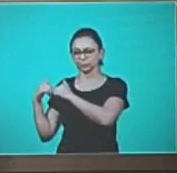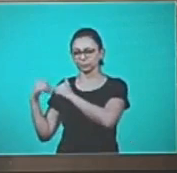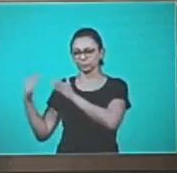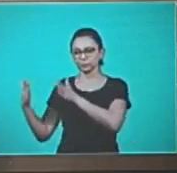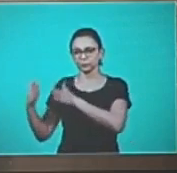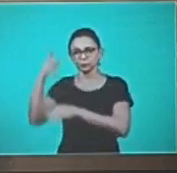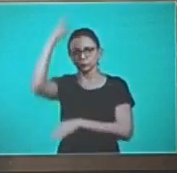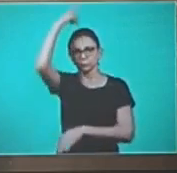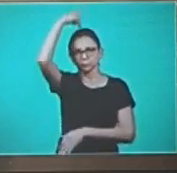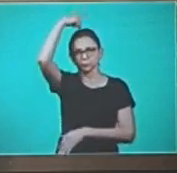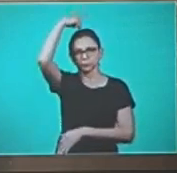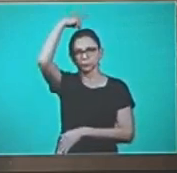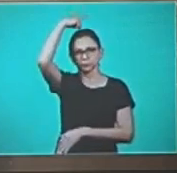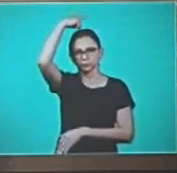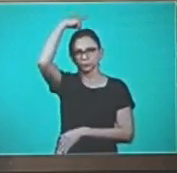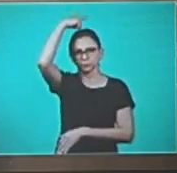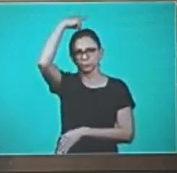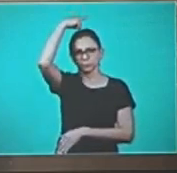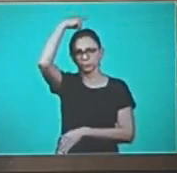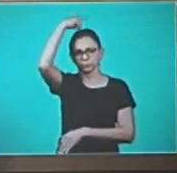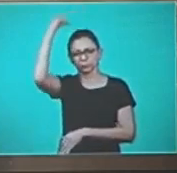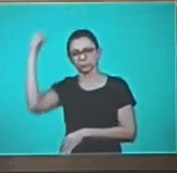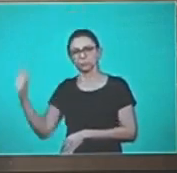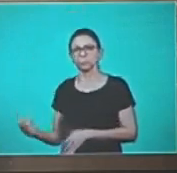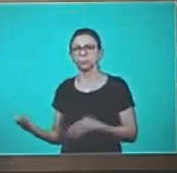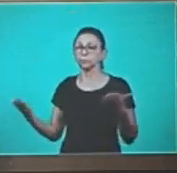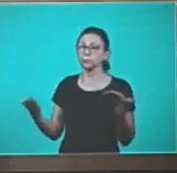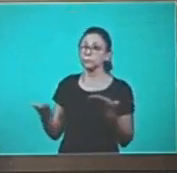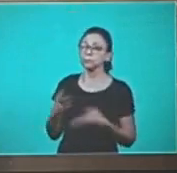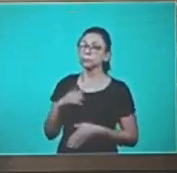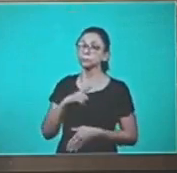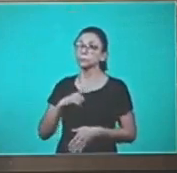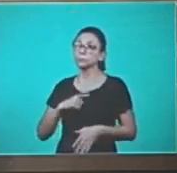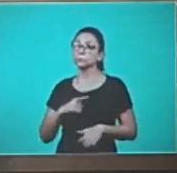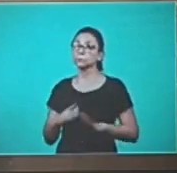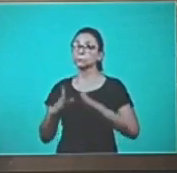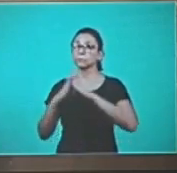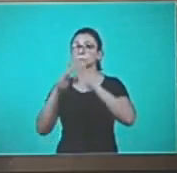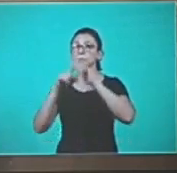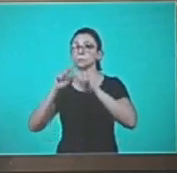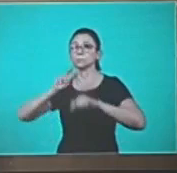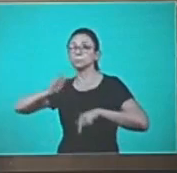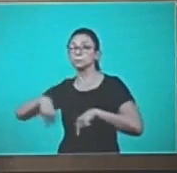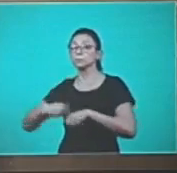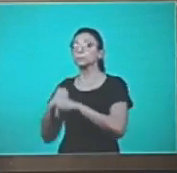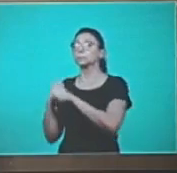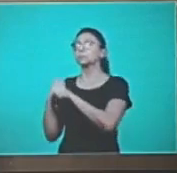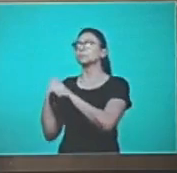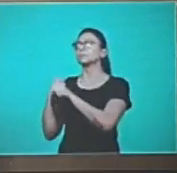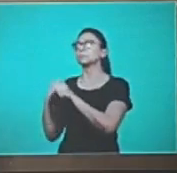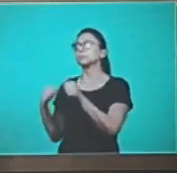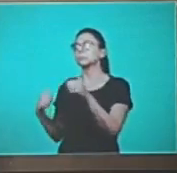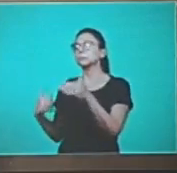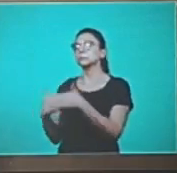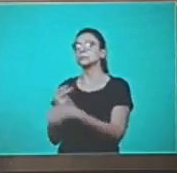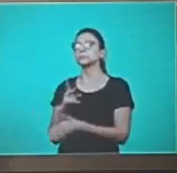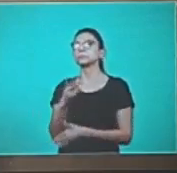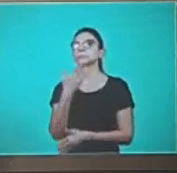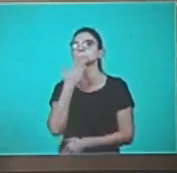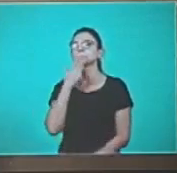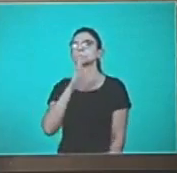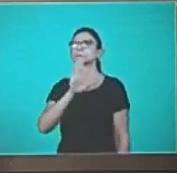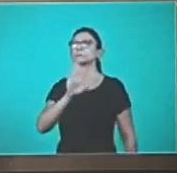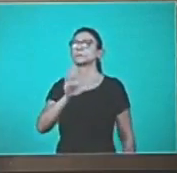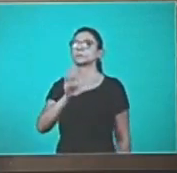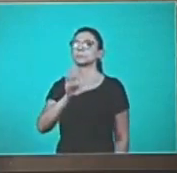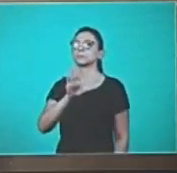the Pentecostes. So today, what do we have? We have a church with 2,000 years of existence and a